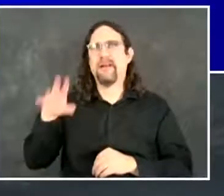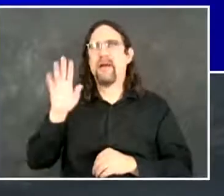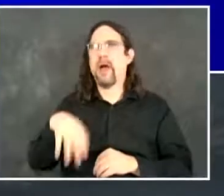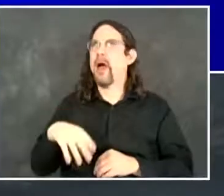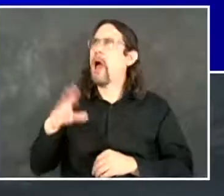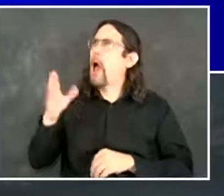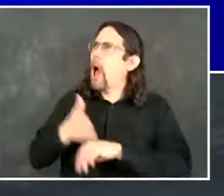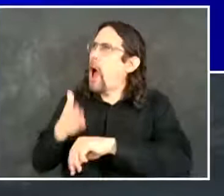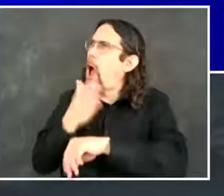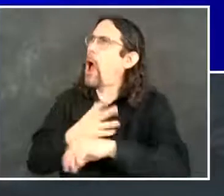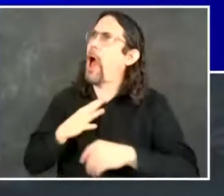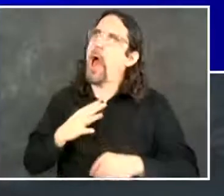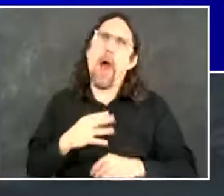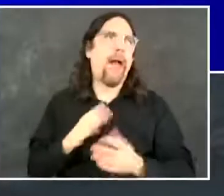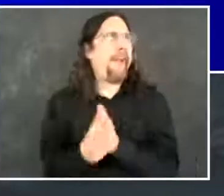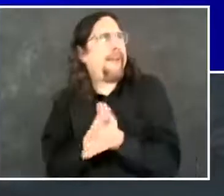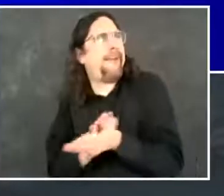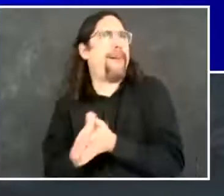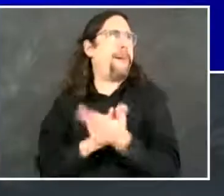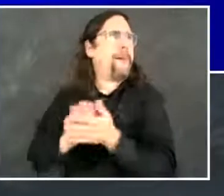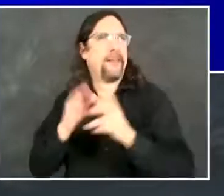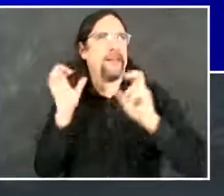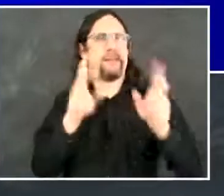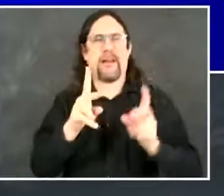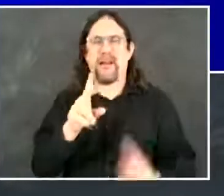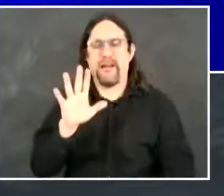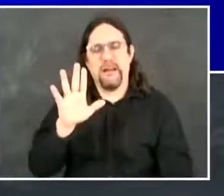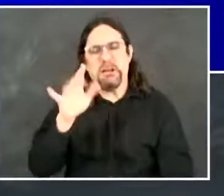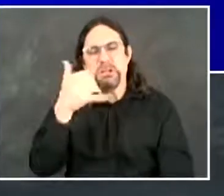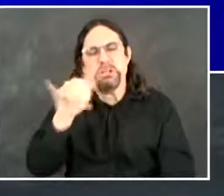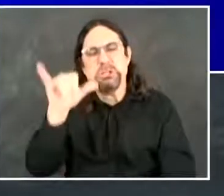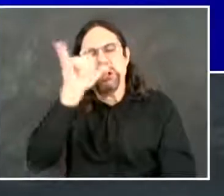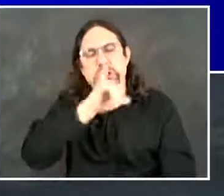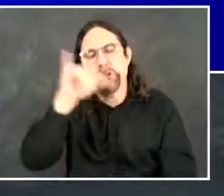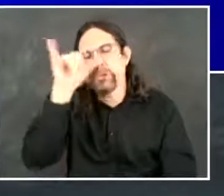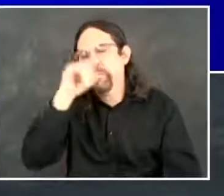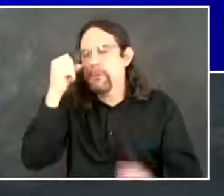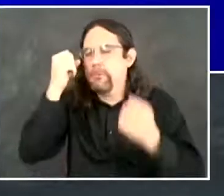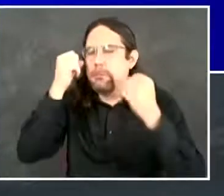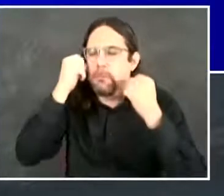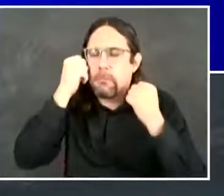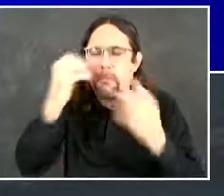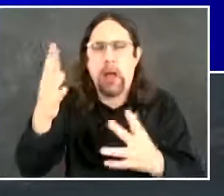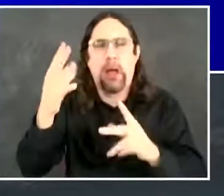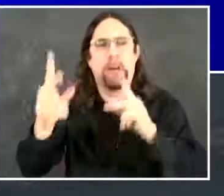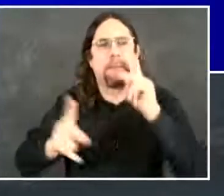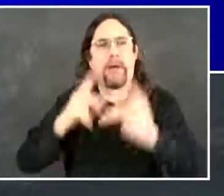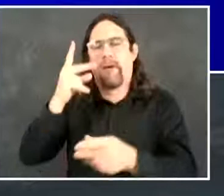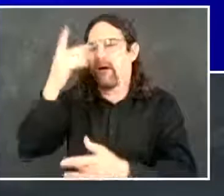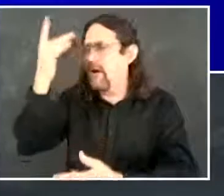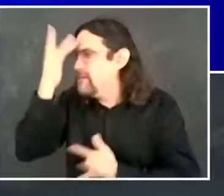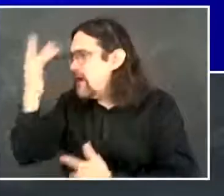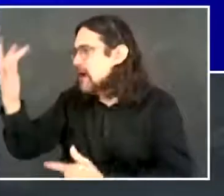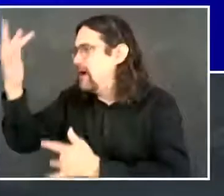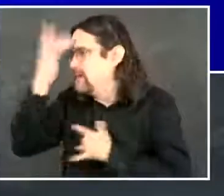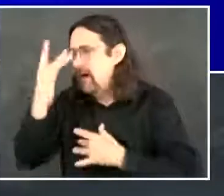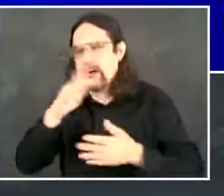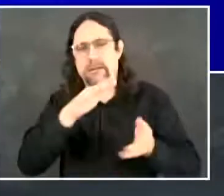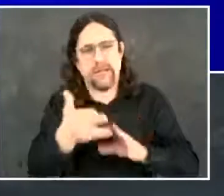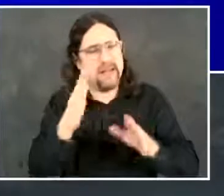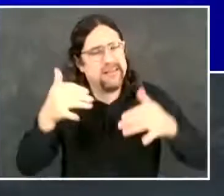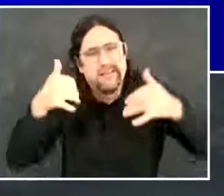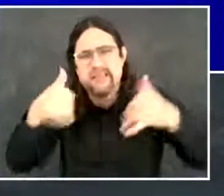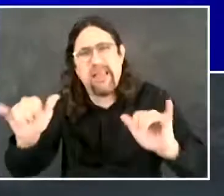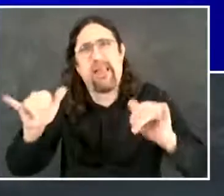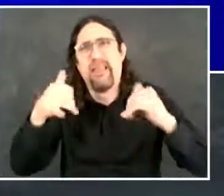still a real fight ahead, even if we're going to be tugged by that warm weather, even if we want it to be over, and Lord knows we all want it to be over. We